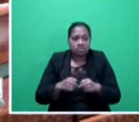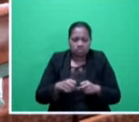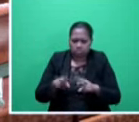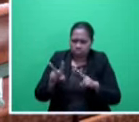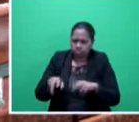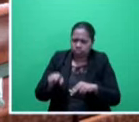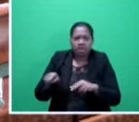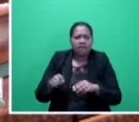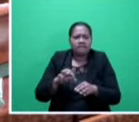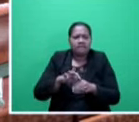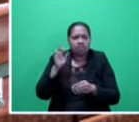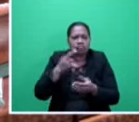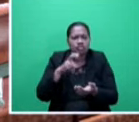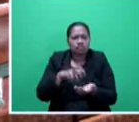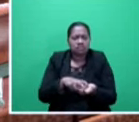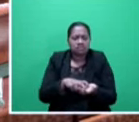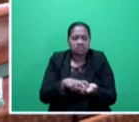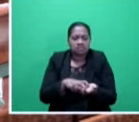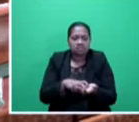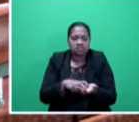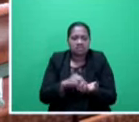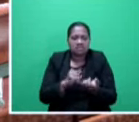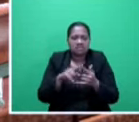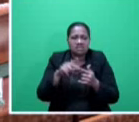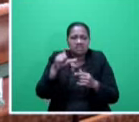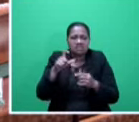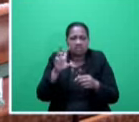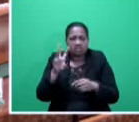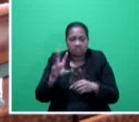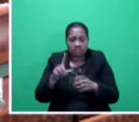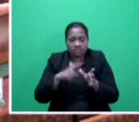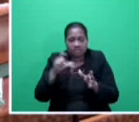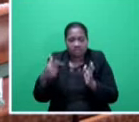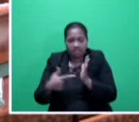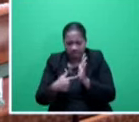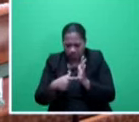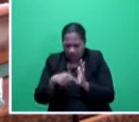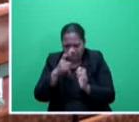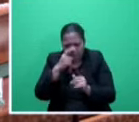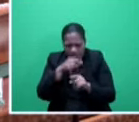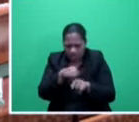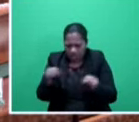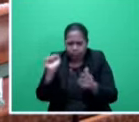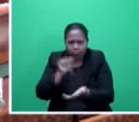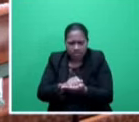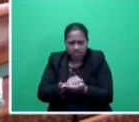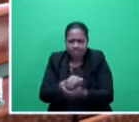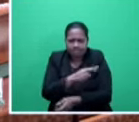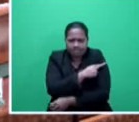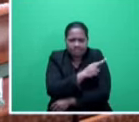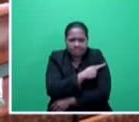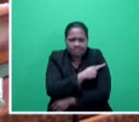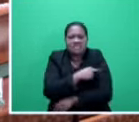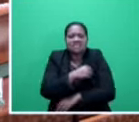registration, and Section 3 of the Act specifically provides for the responsibility